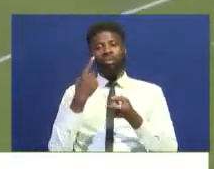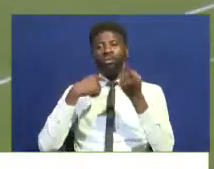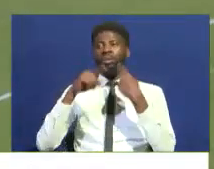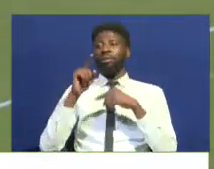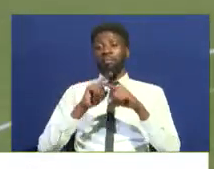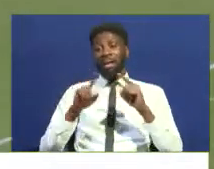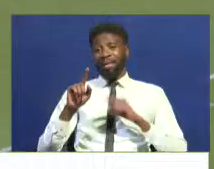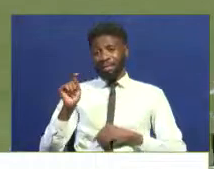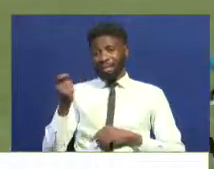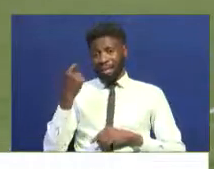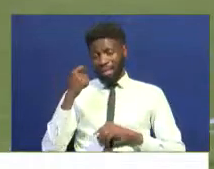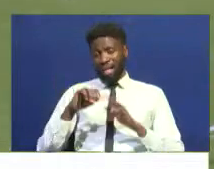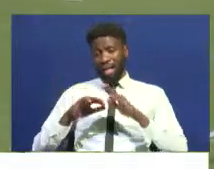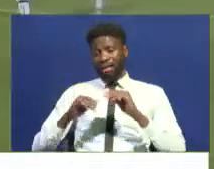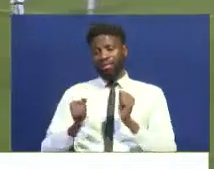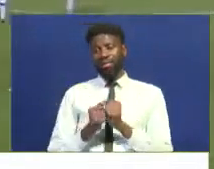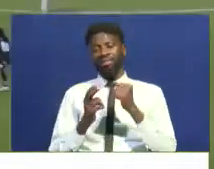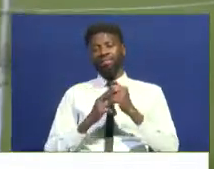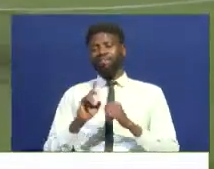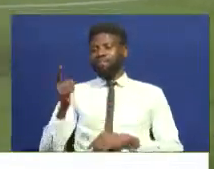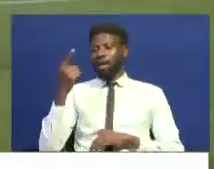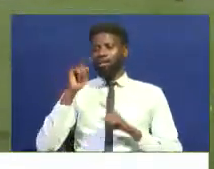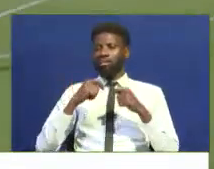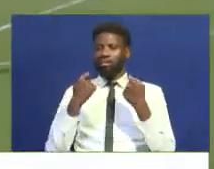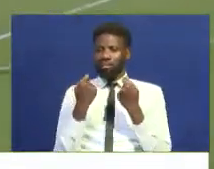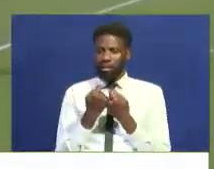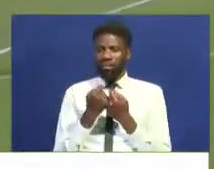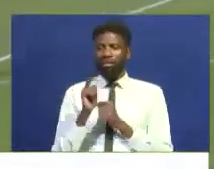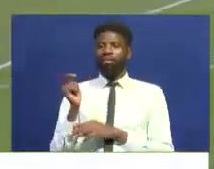Cup competition as well as win a match.